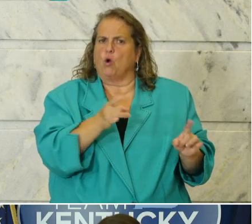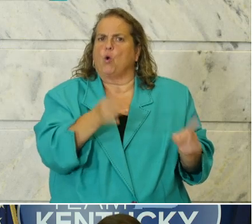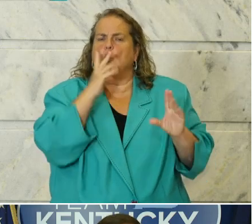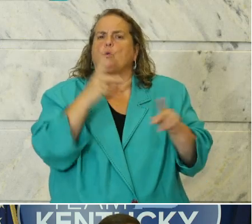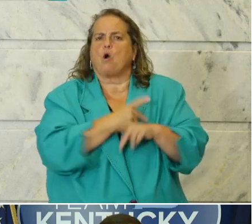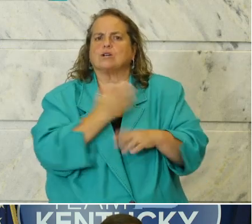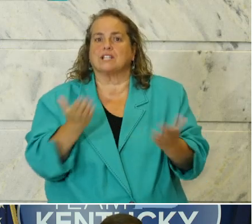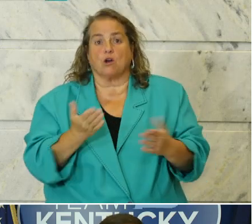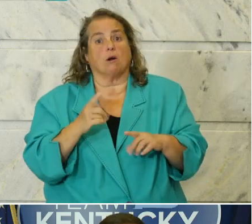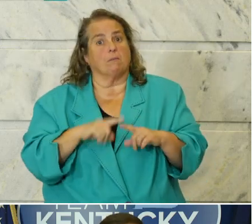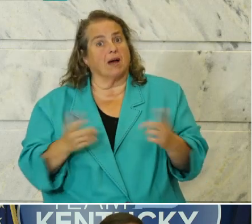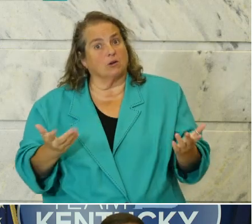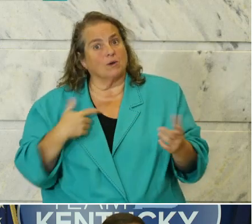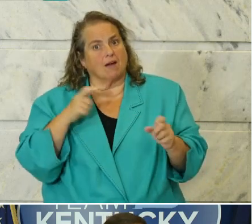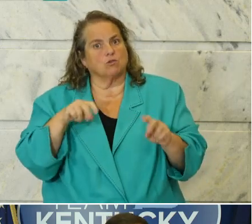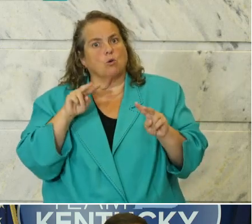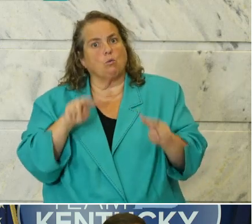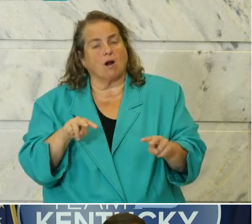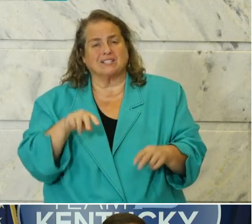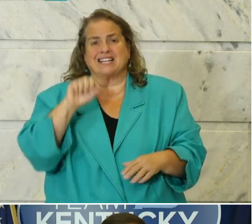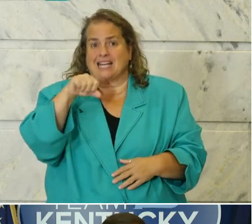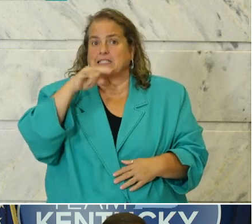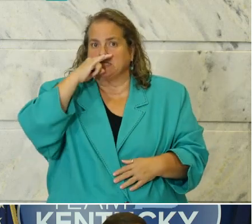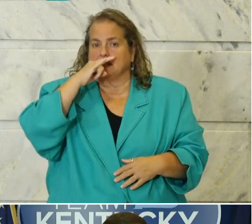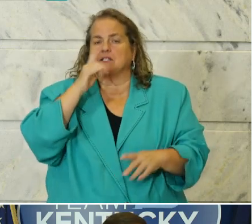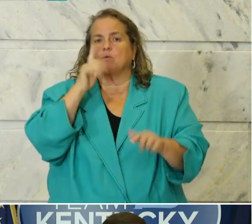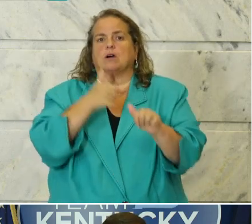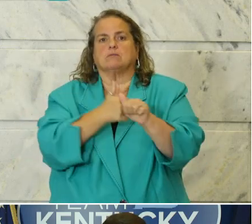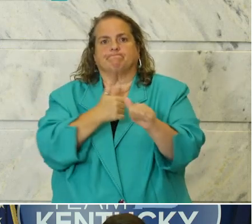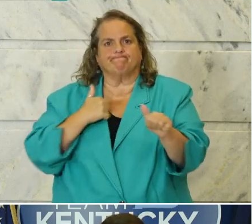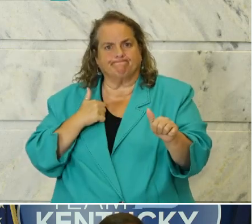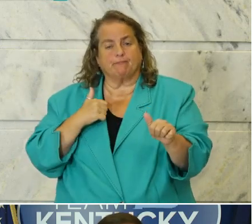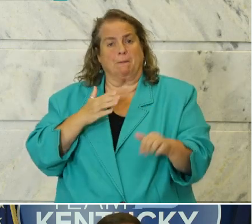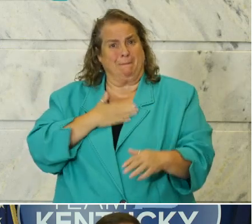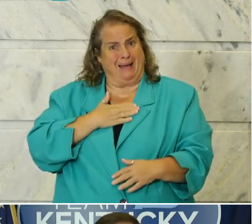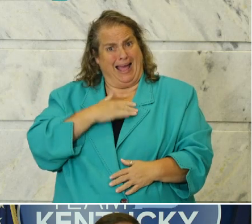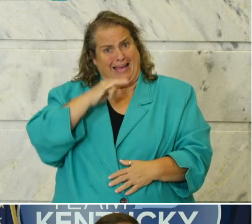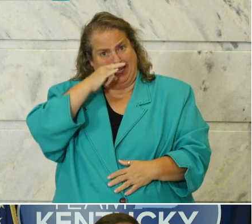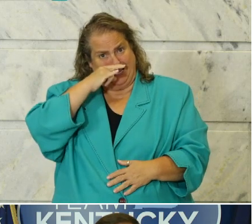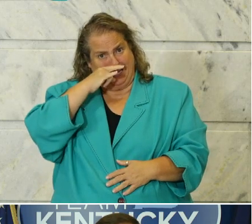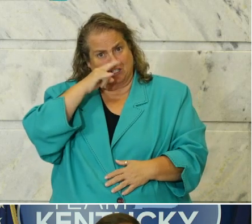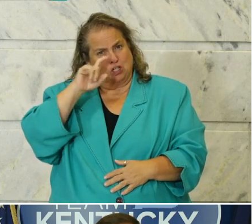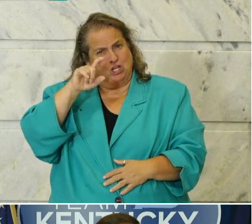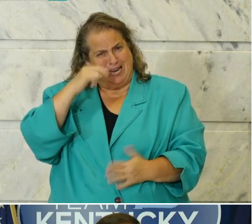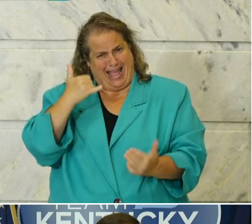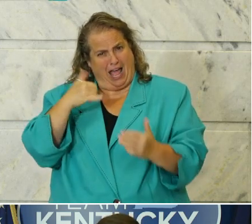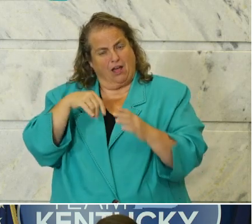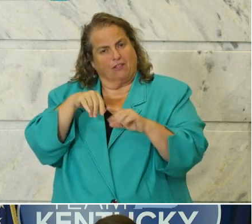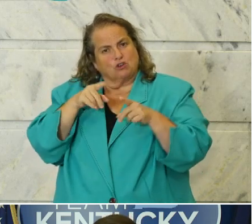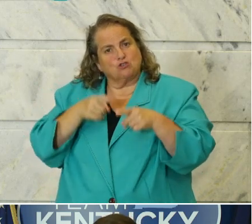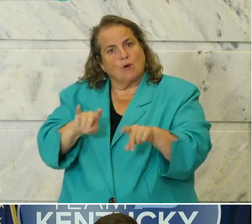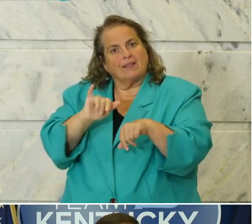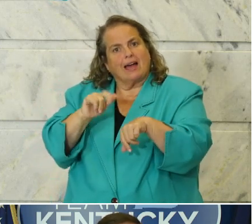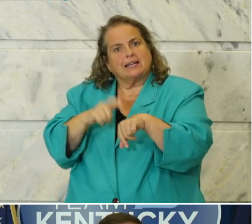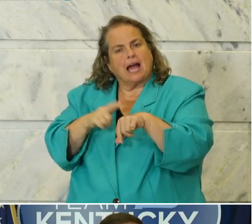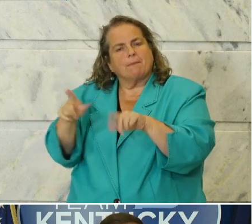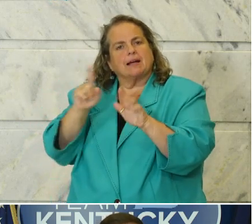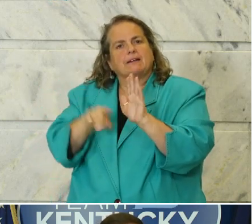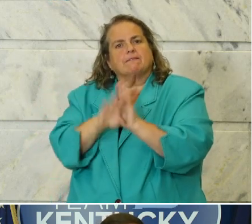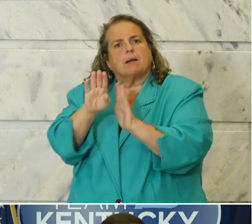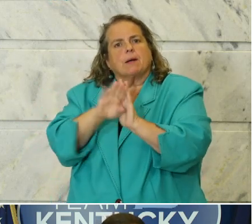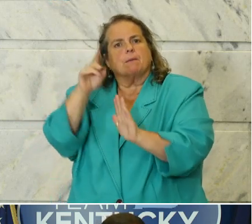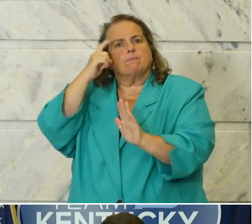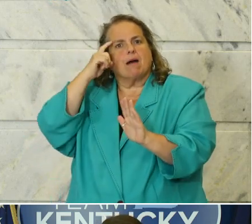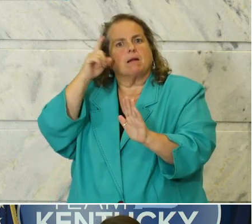our kids are falling behind. My kids are in that developmental time when they need to be in school. But their overall health and